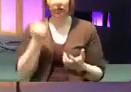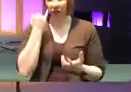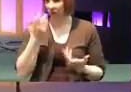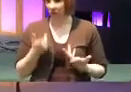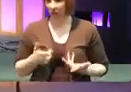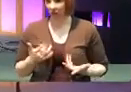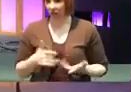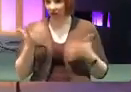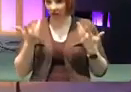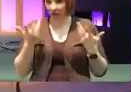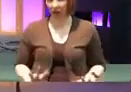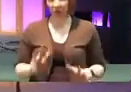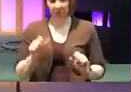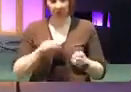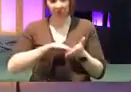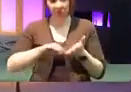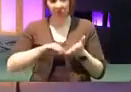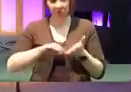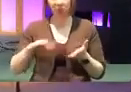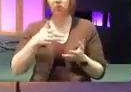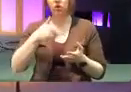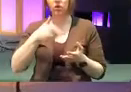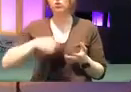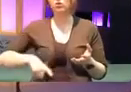done, dismissed. Lord God, we thank you.